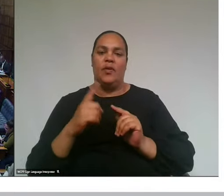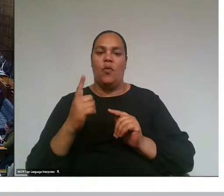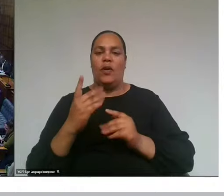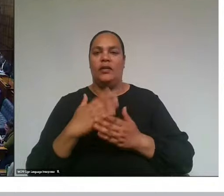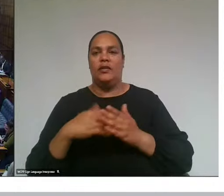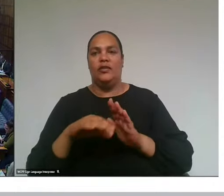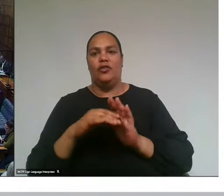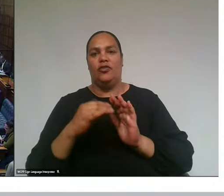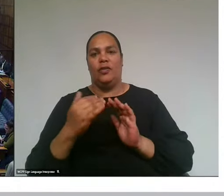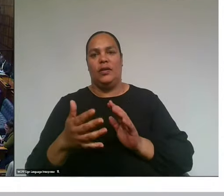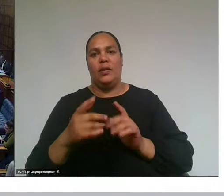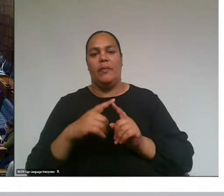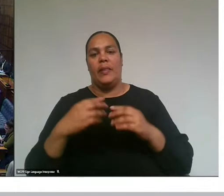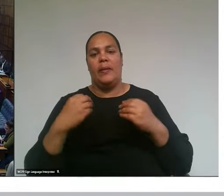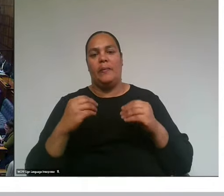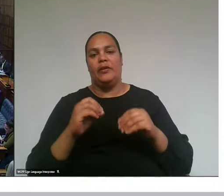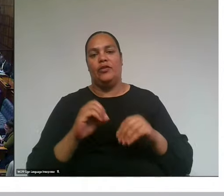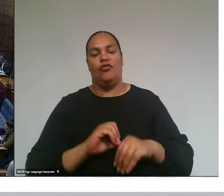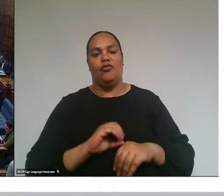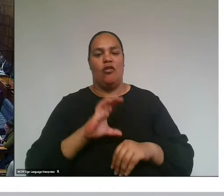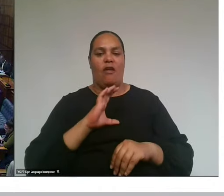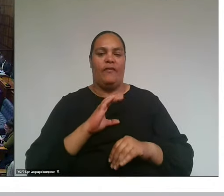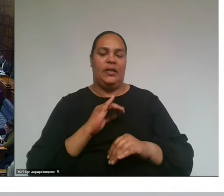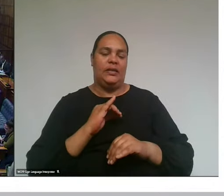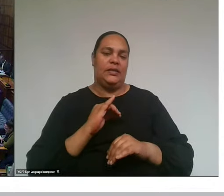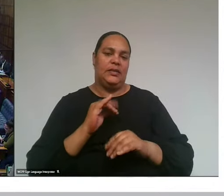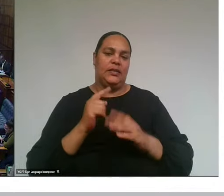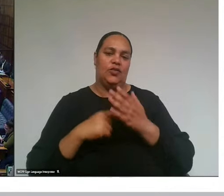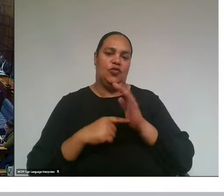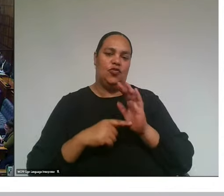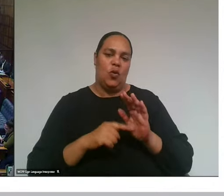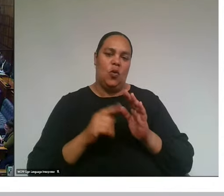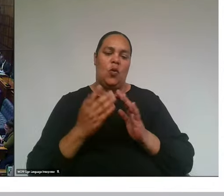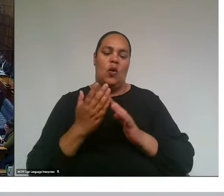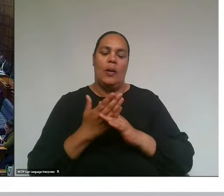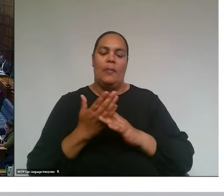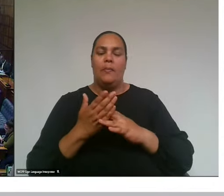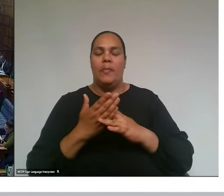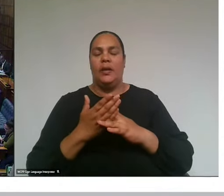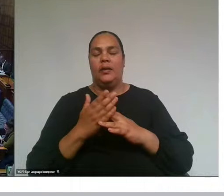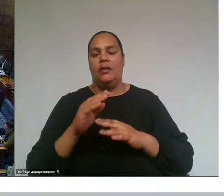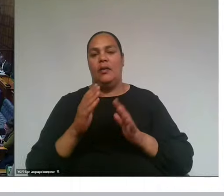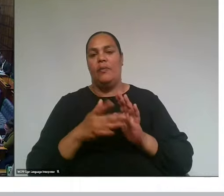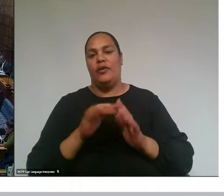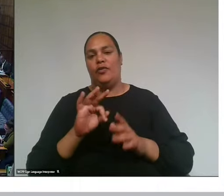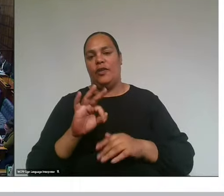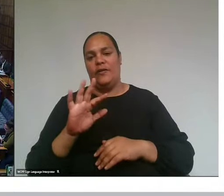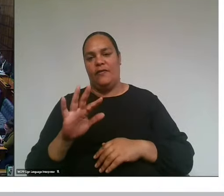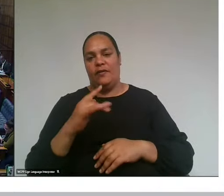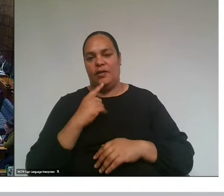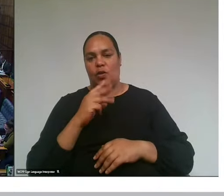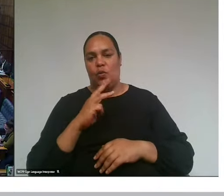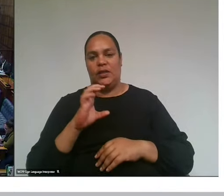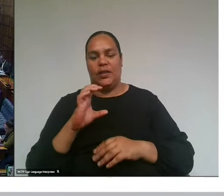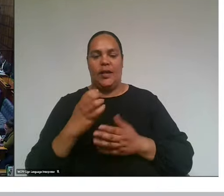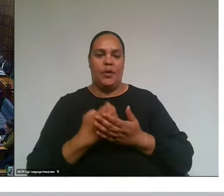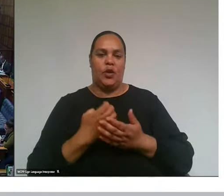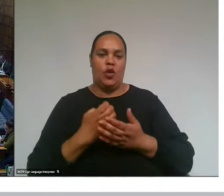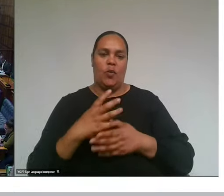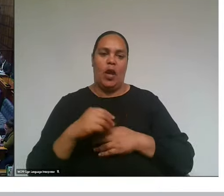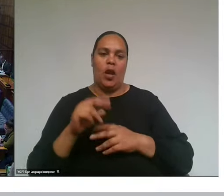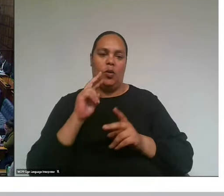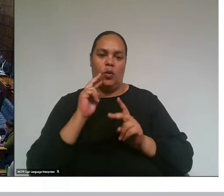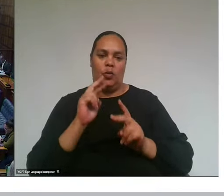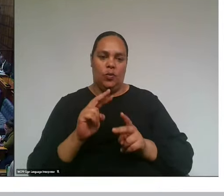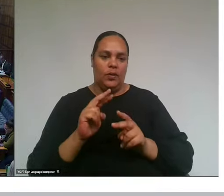um the business confidence index again in the middle of page 35 where it says the Western Cape economy